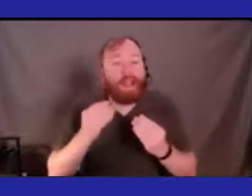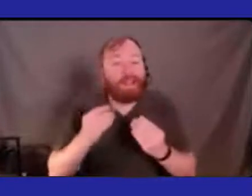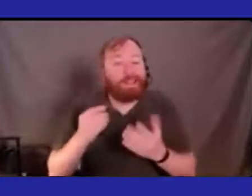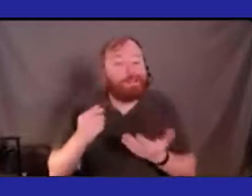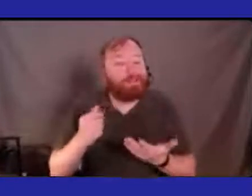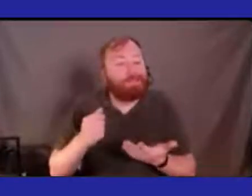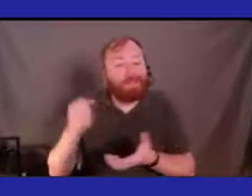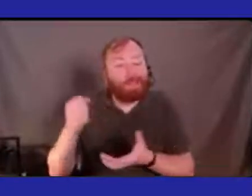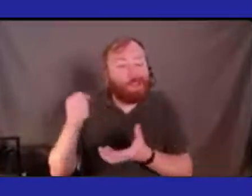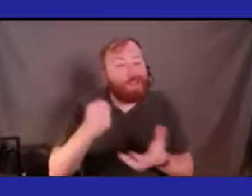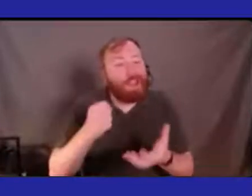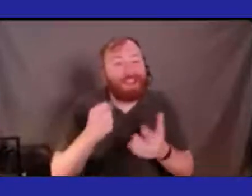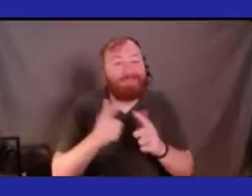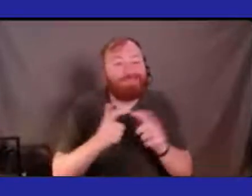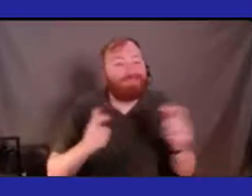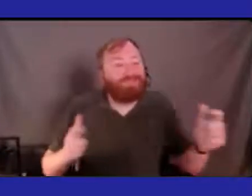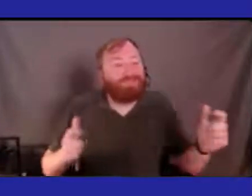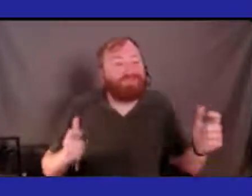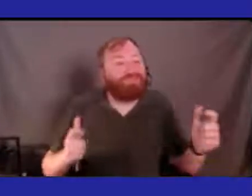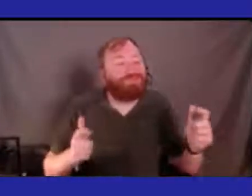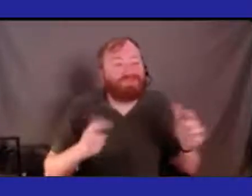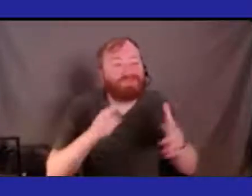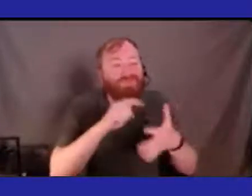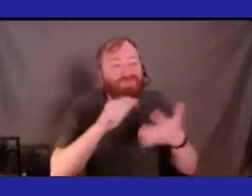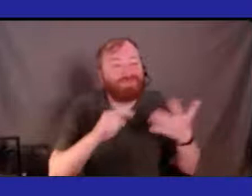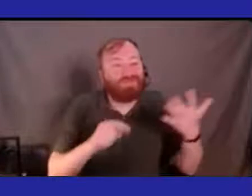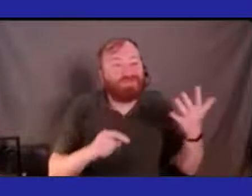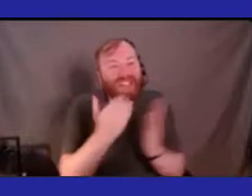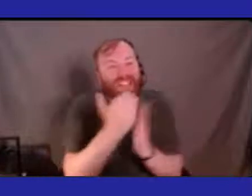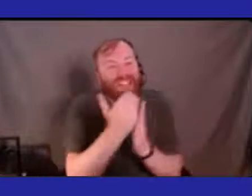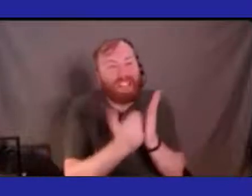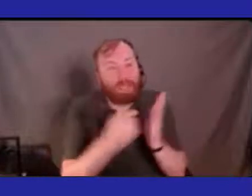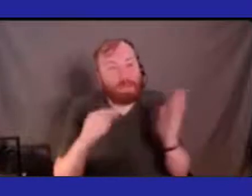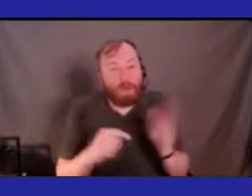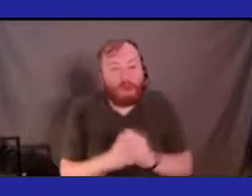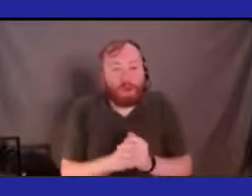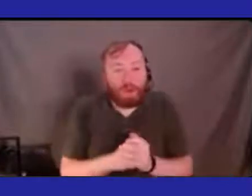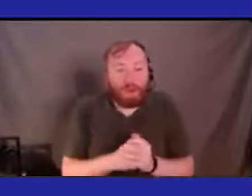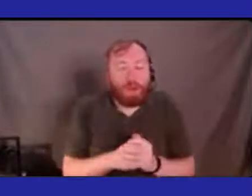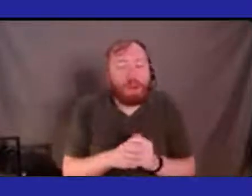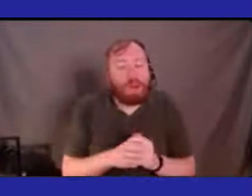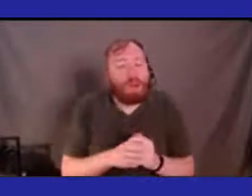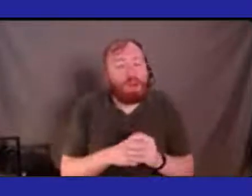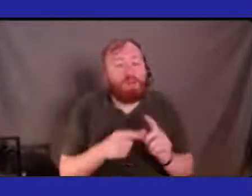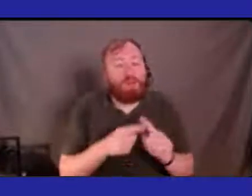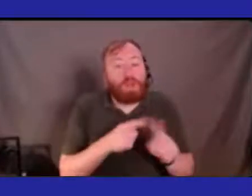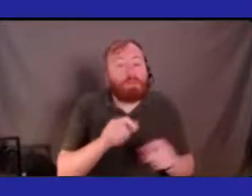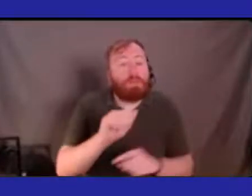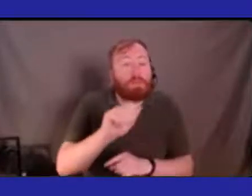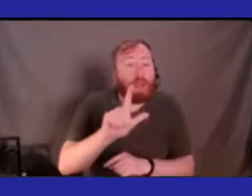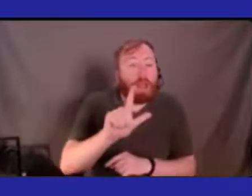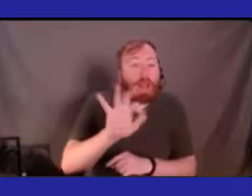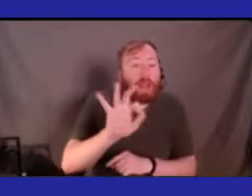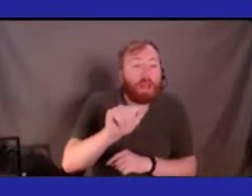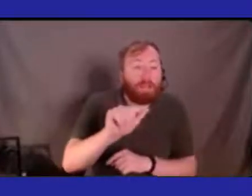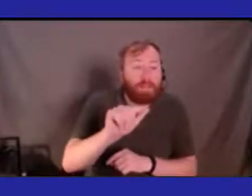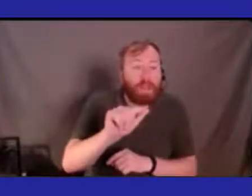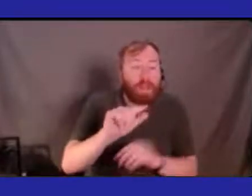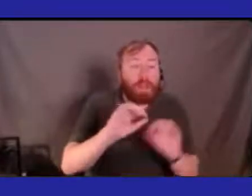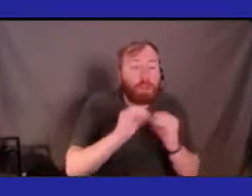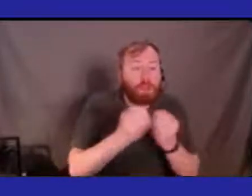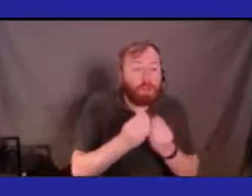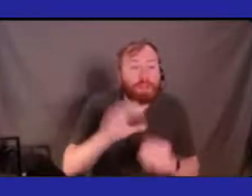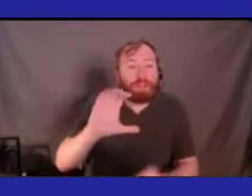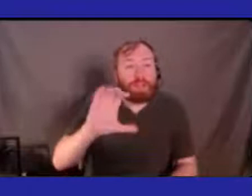below. The donations of the clinical equipment from ALFA organization, CHA,